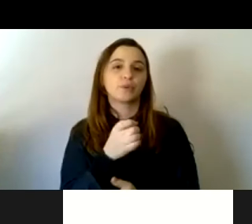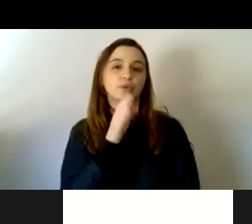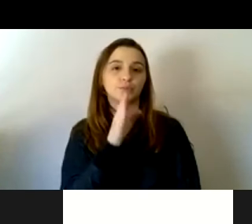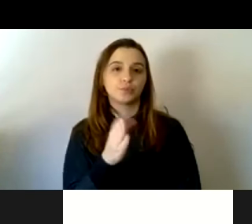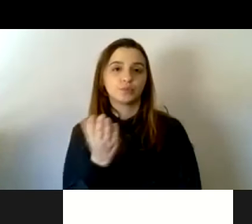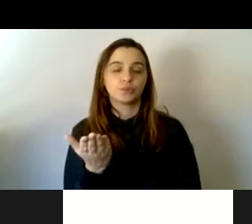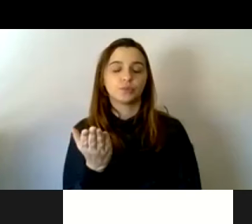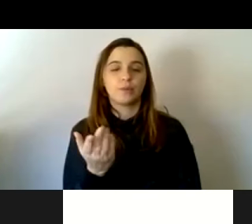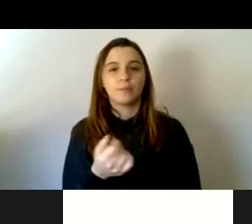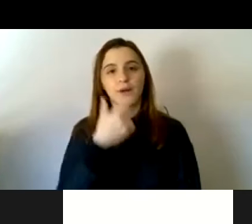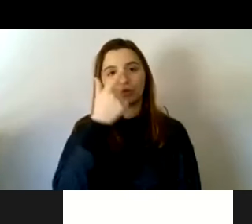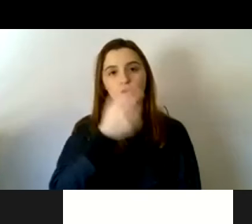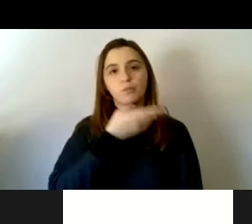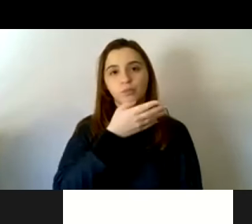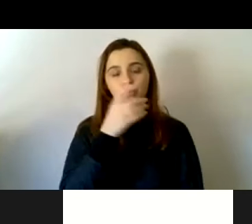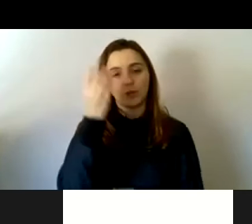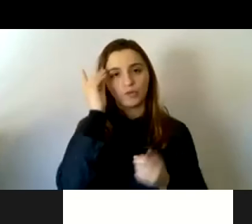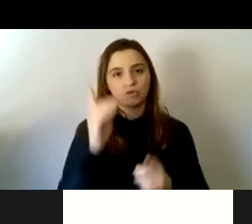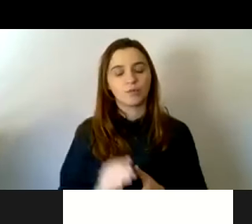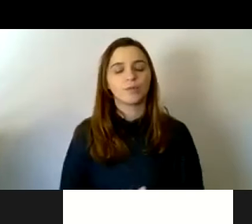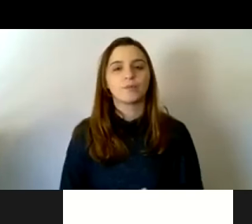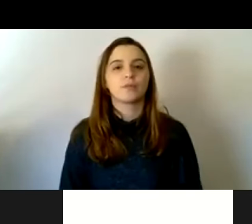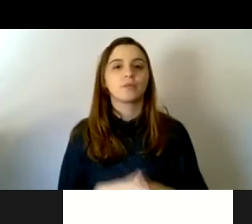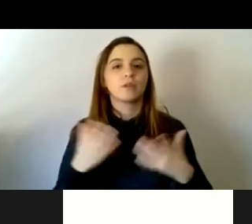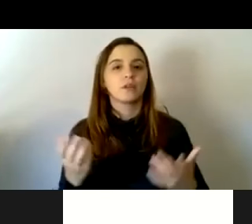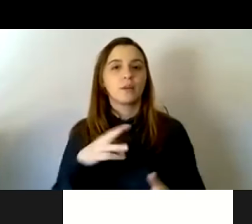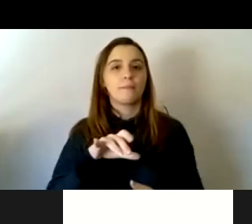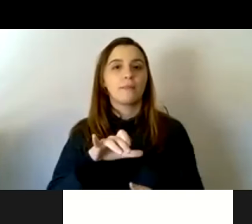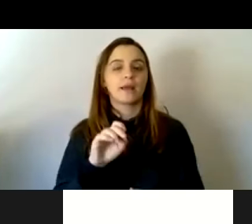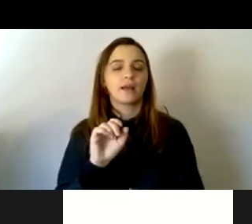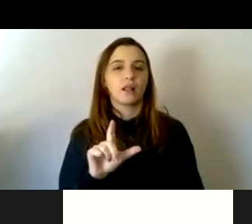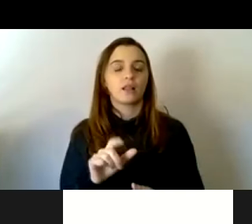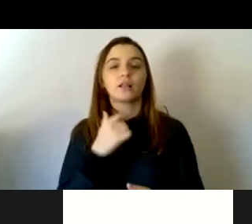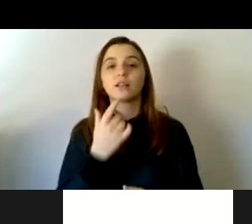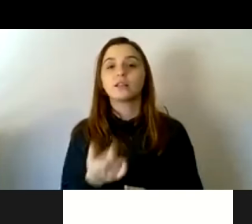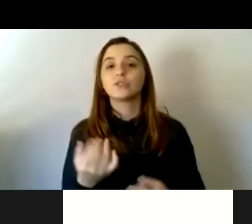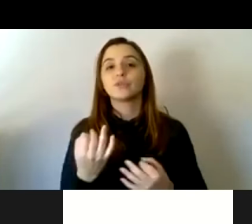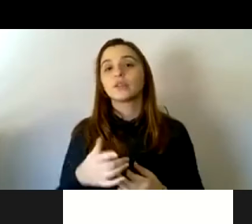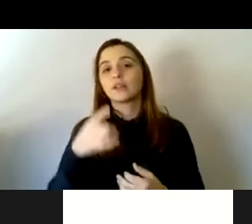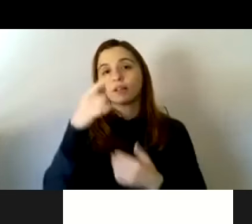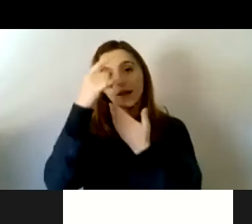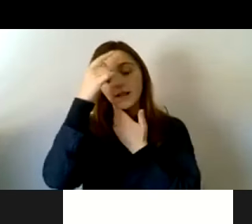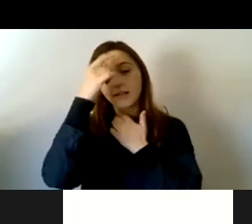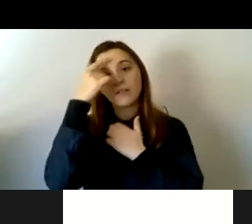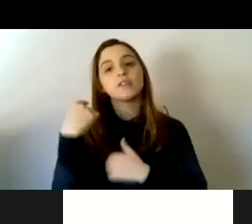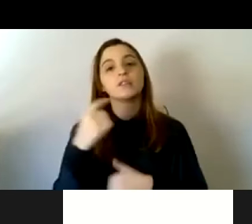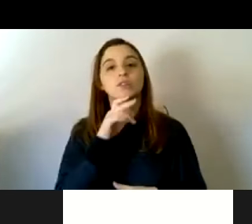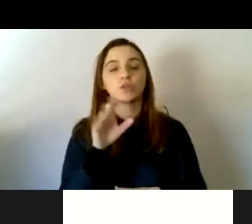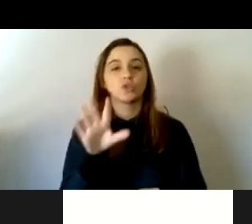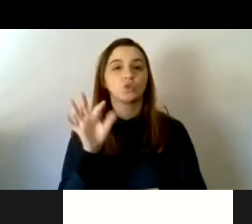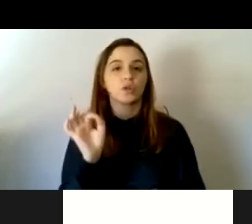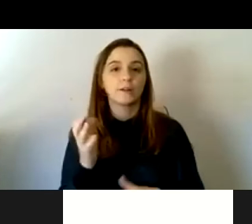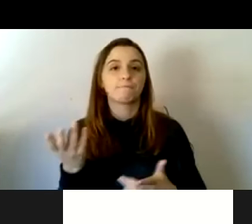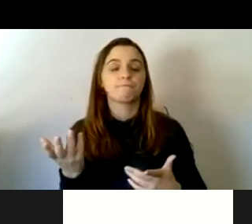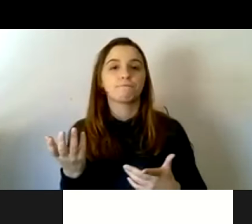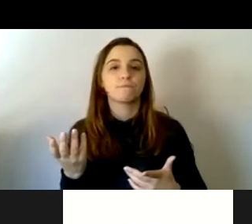panelist or professor. Okay, so Michael Niblum says it was too difficult to choose one answer regarding the polls. Basically, we are